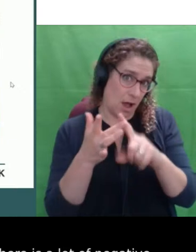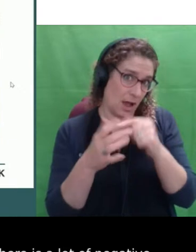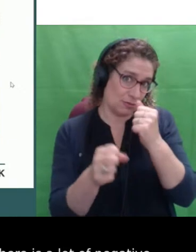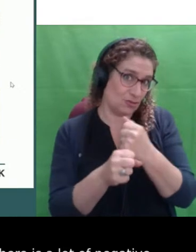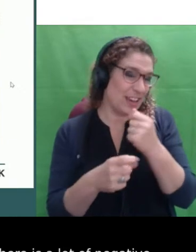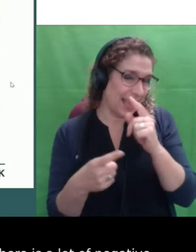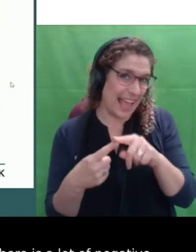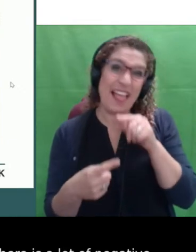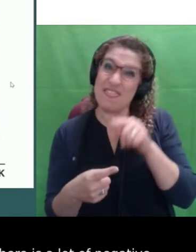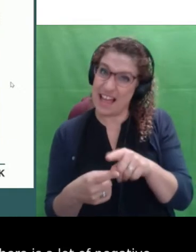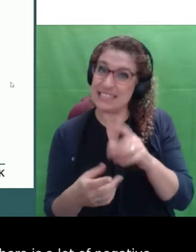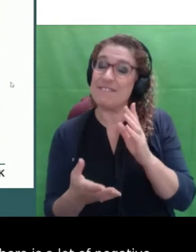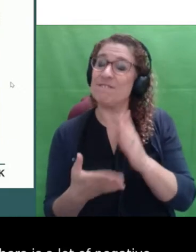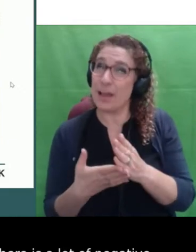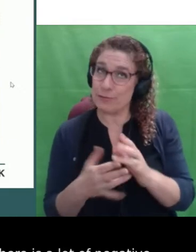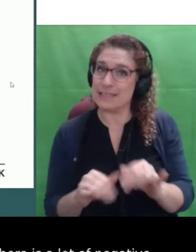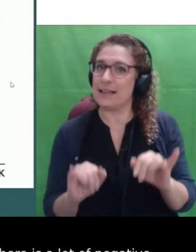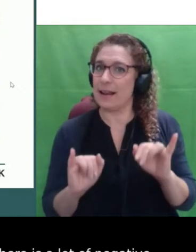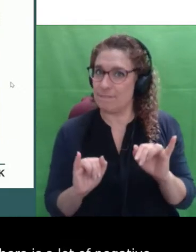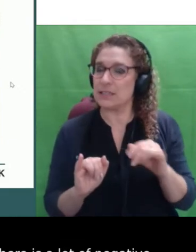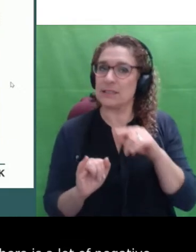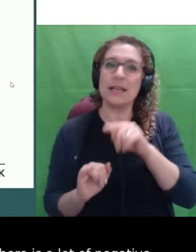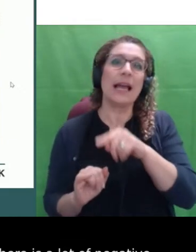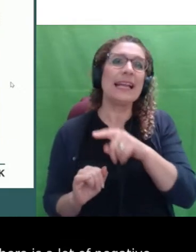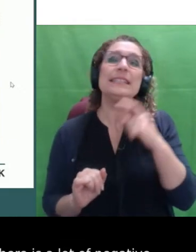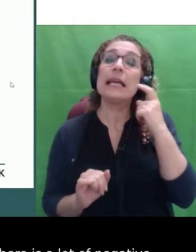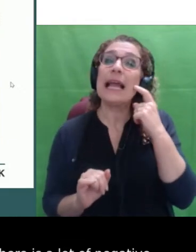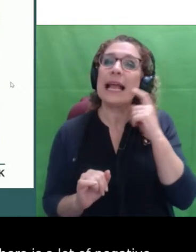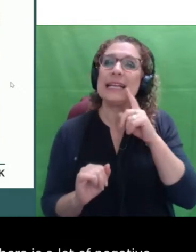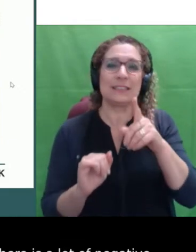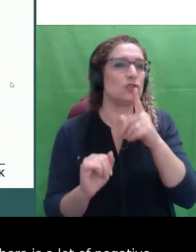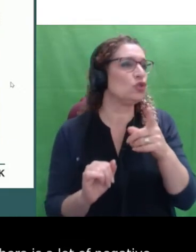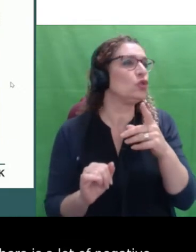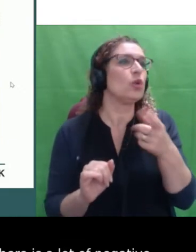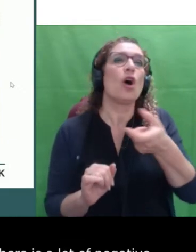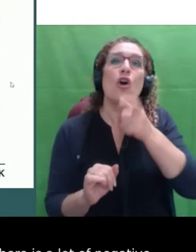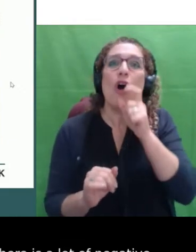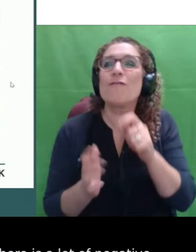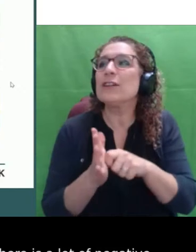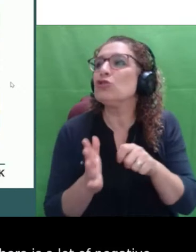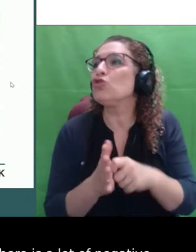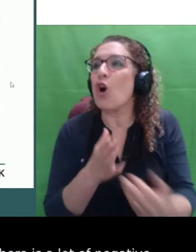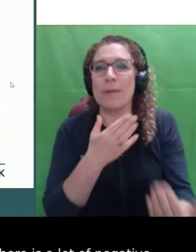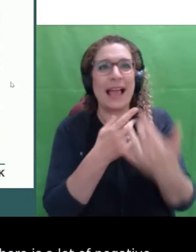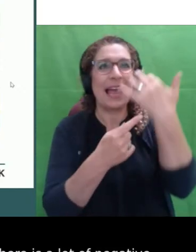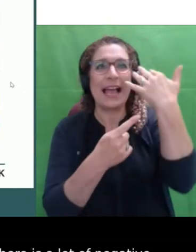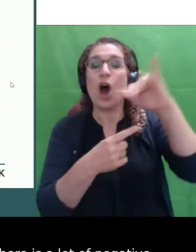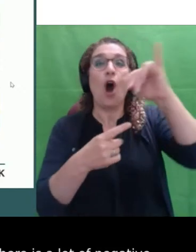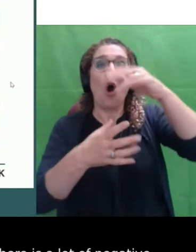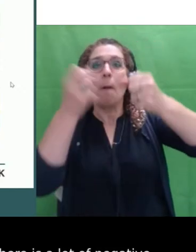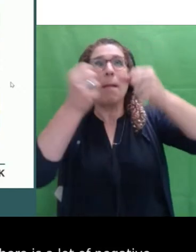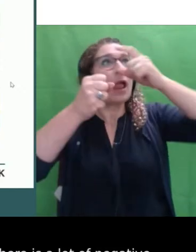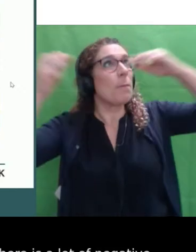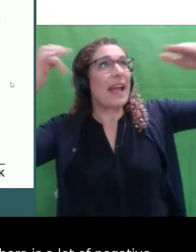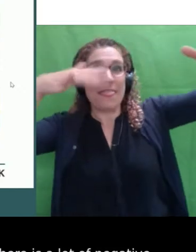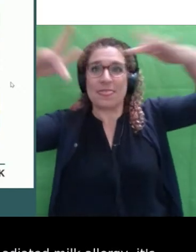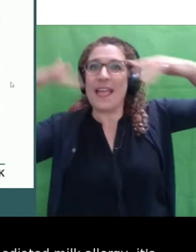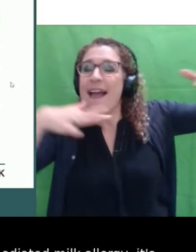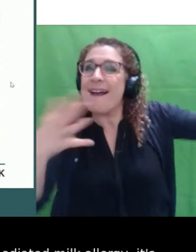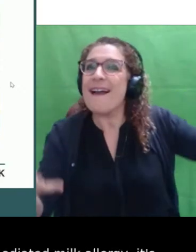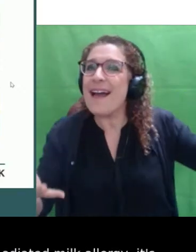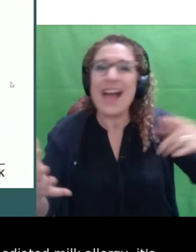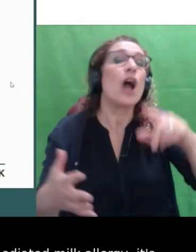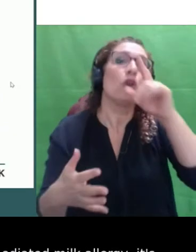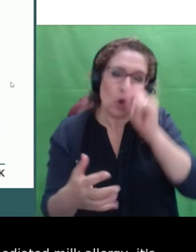significant it's easy to have contamination in coffee shops milk can be aerosolized and cause reactions be very